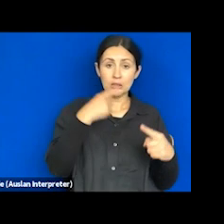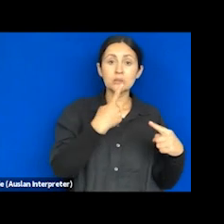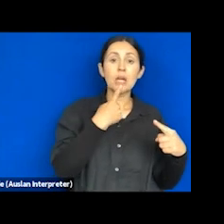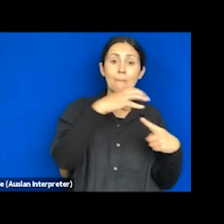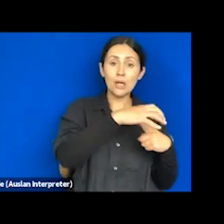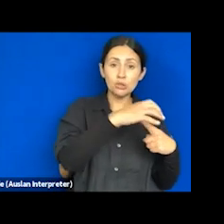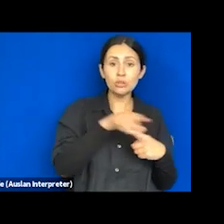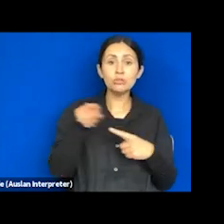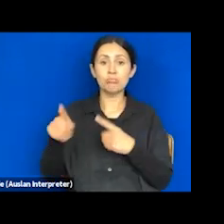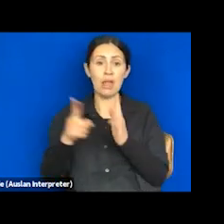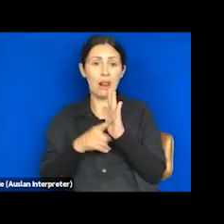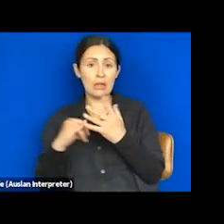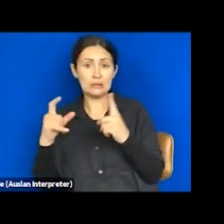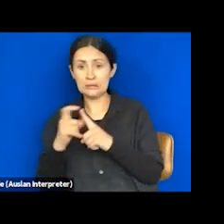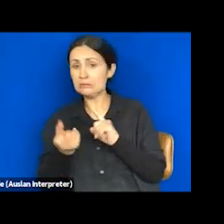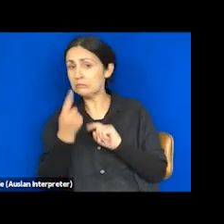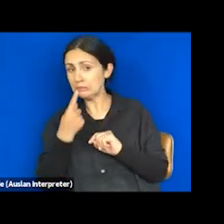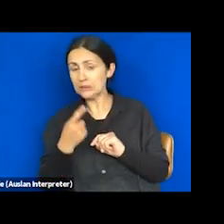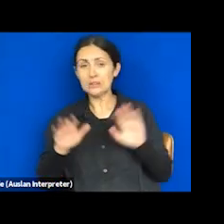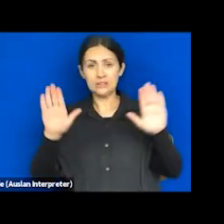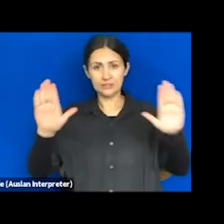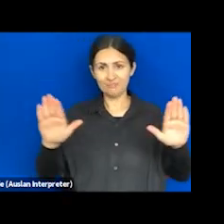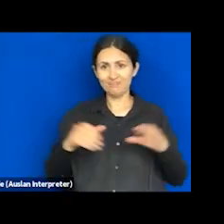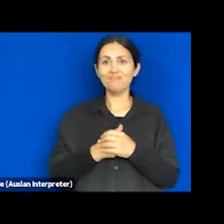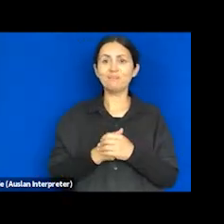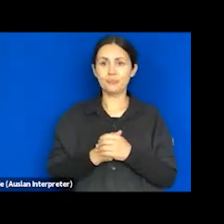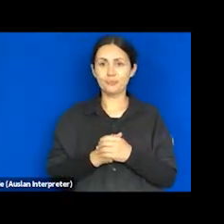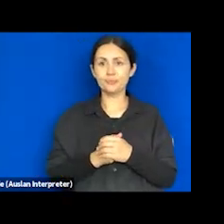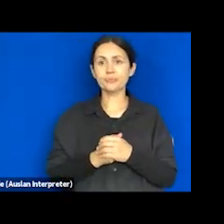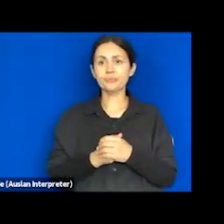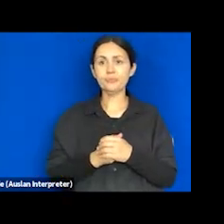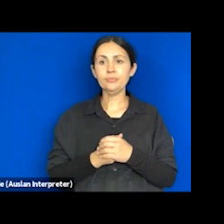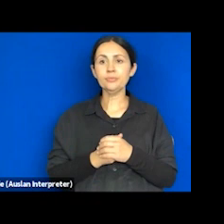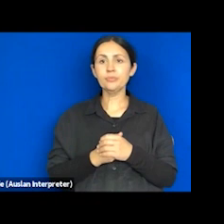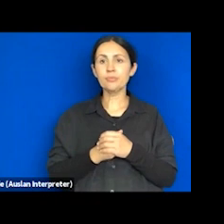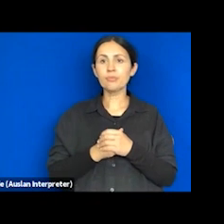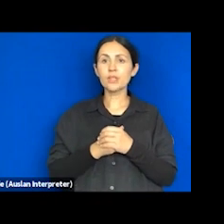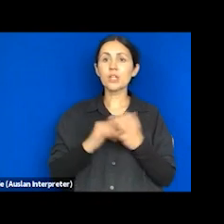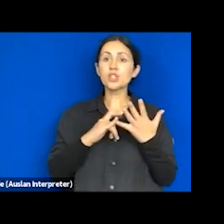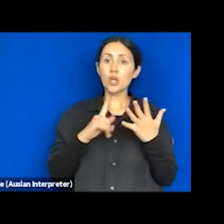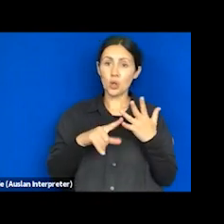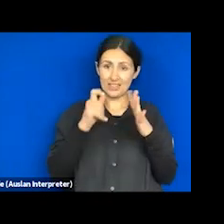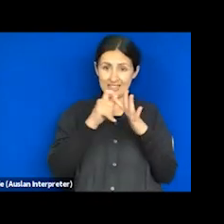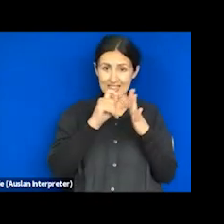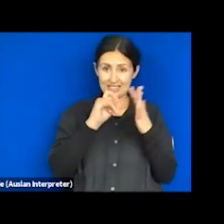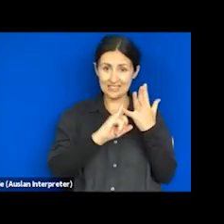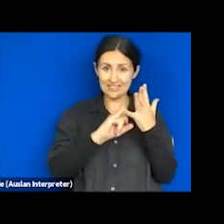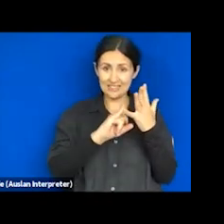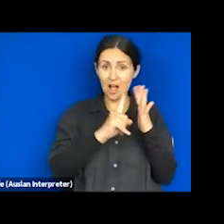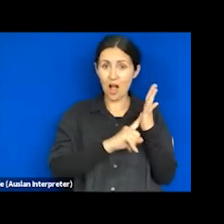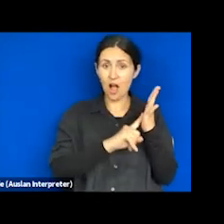aspects of psilocybin that may make it slightly easier to work with in the therapeutic context. That being that it has